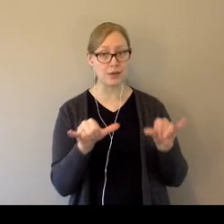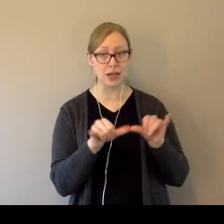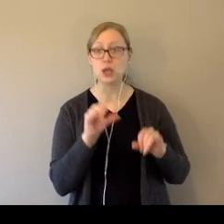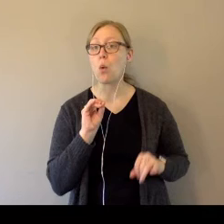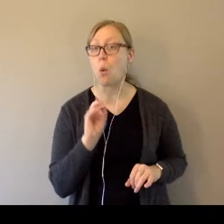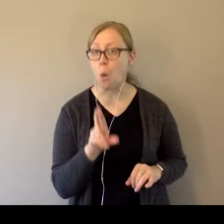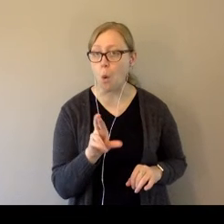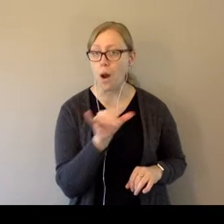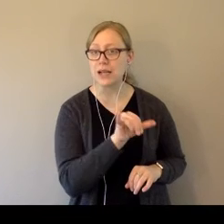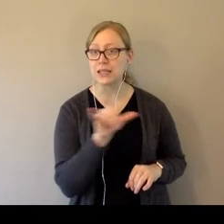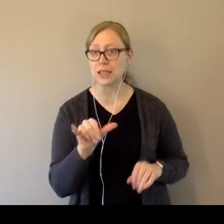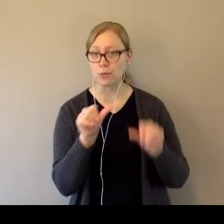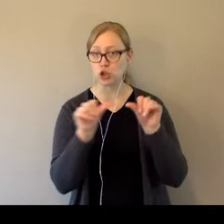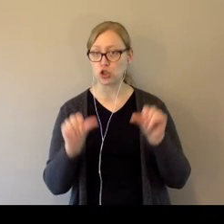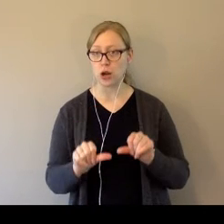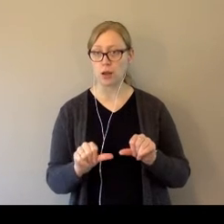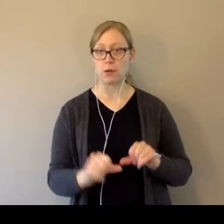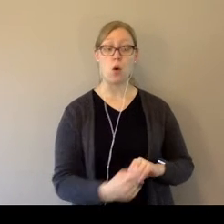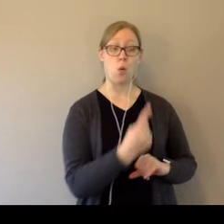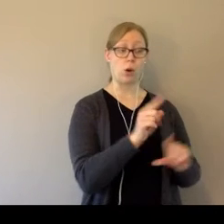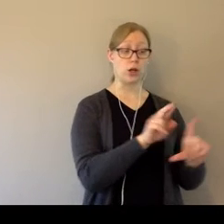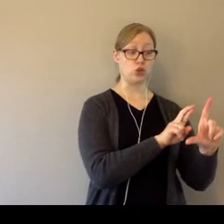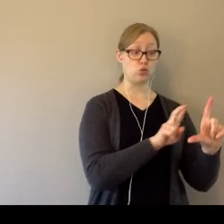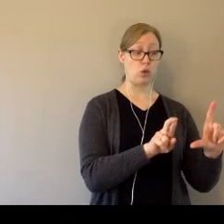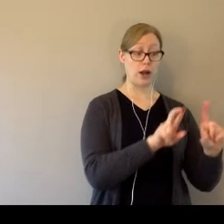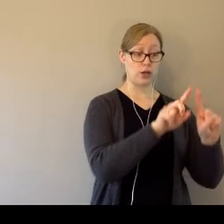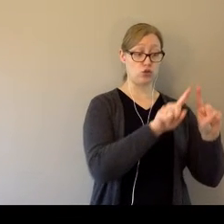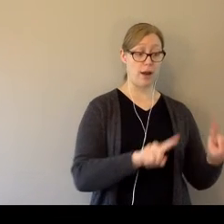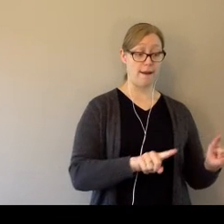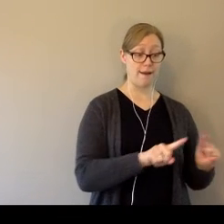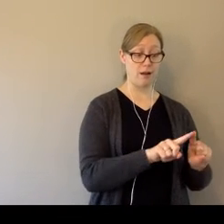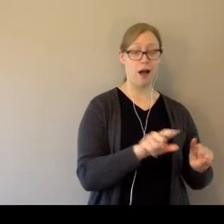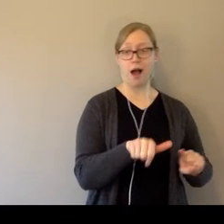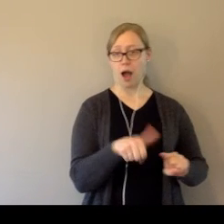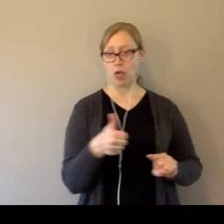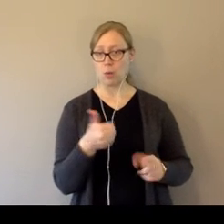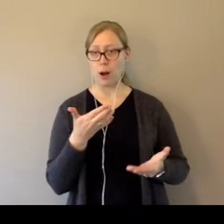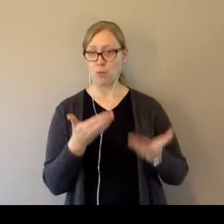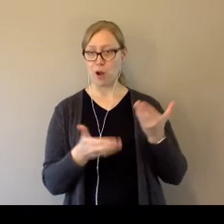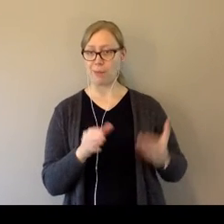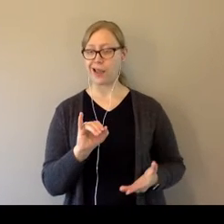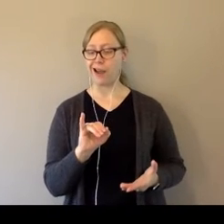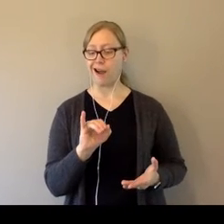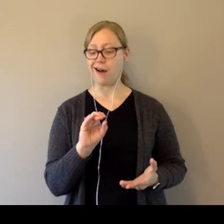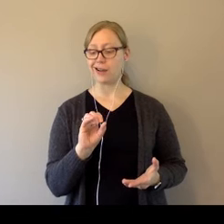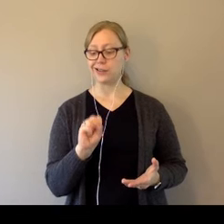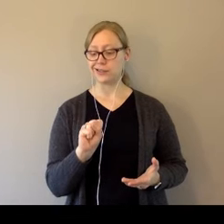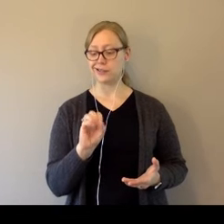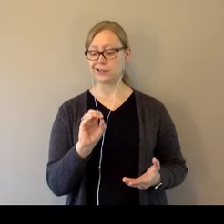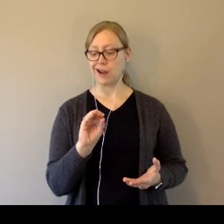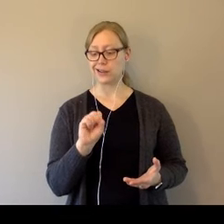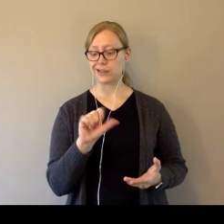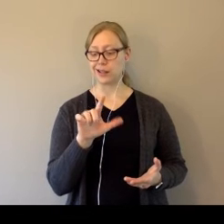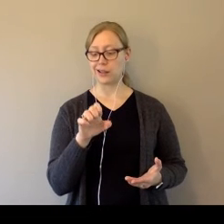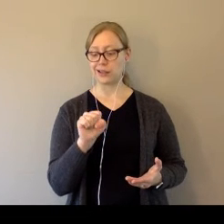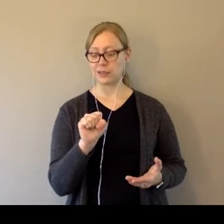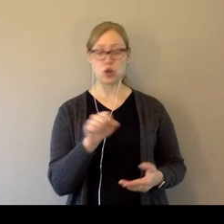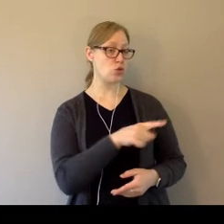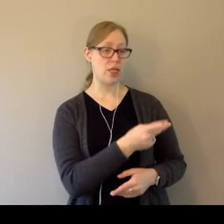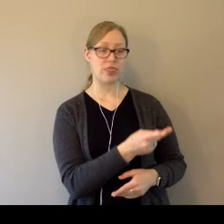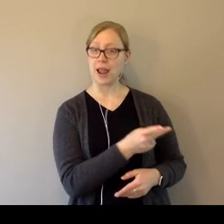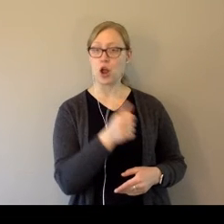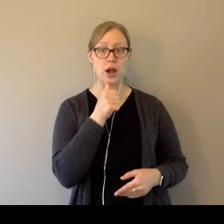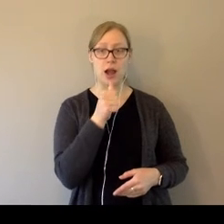One is a right triangle, the other one looks like it's isosceles. And so triangle one is not similar to triangle three. And you can see in